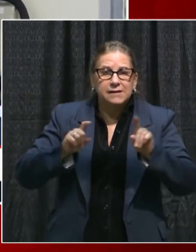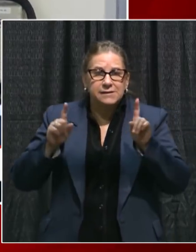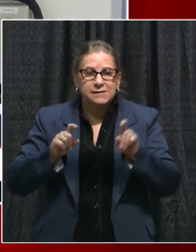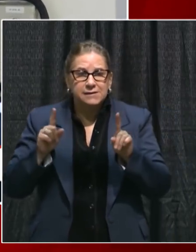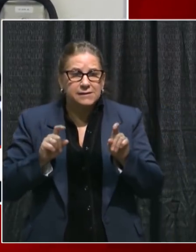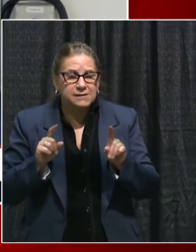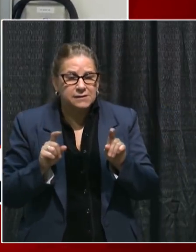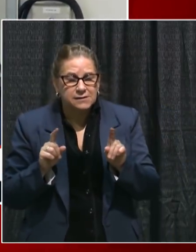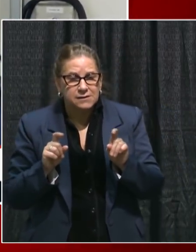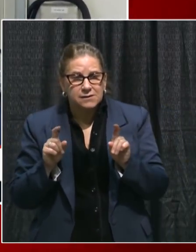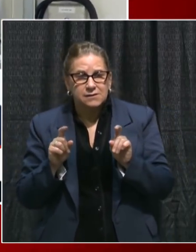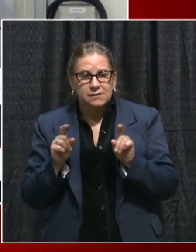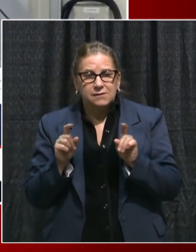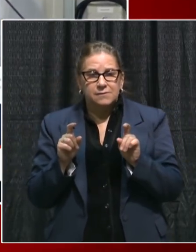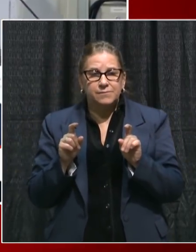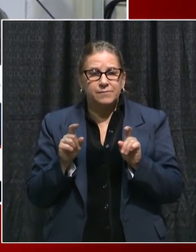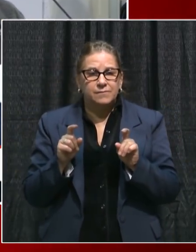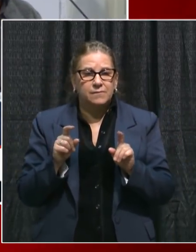Dr. Smith?